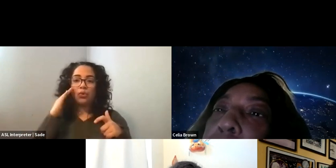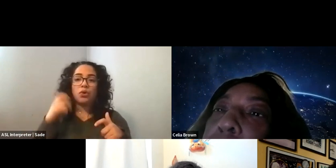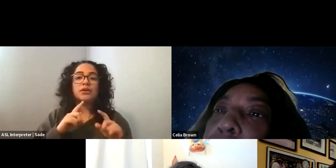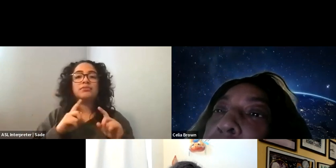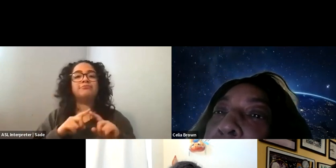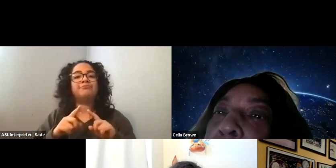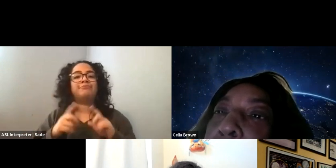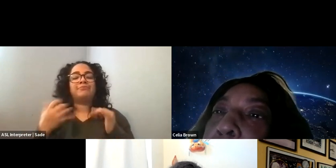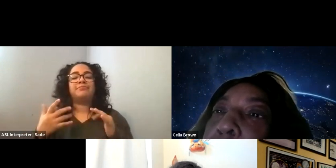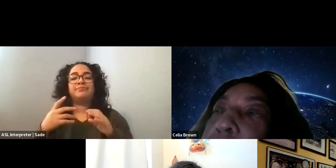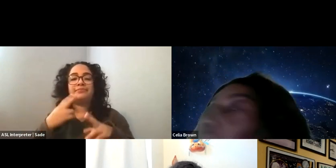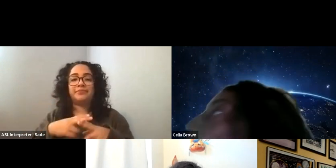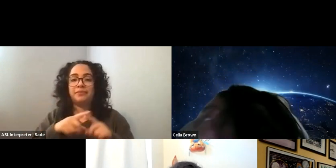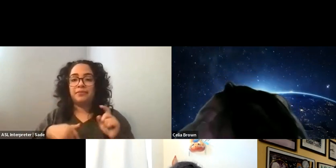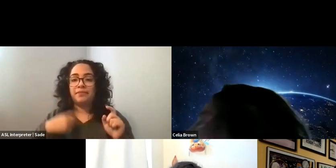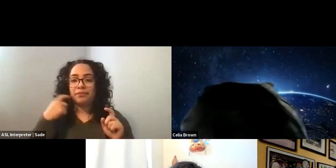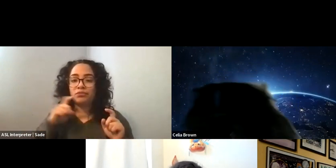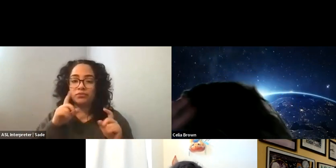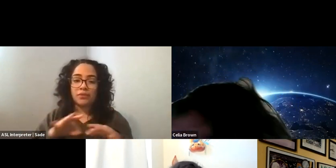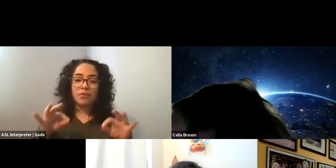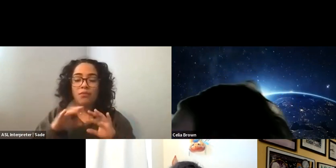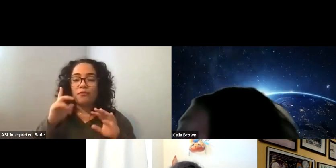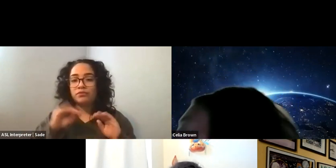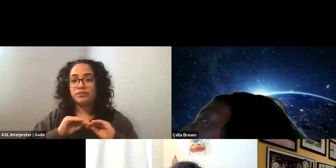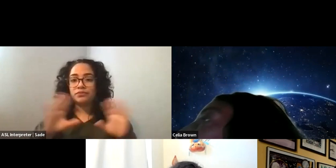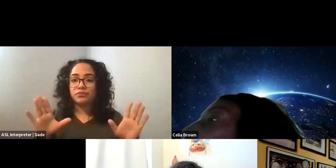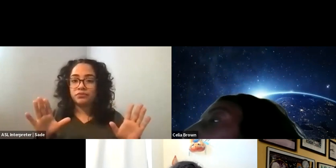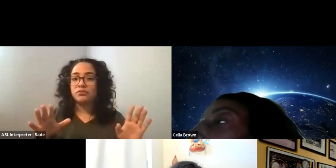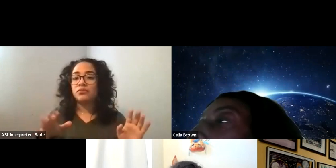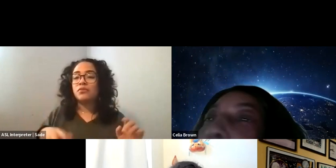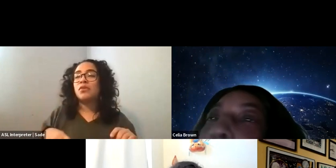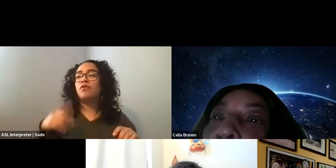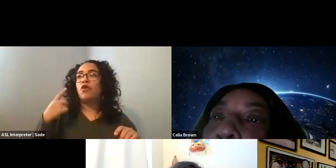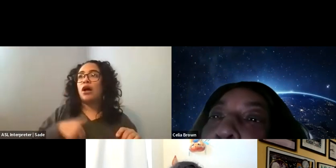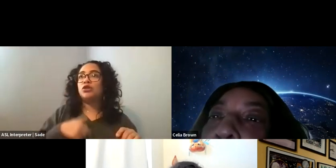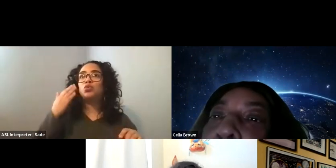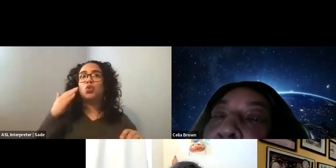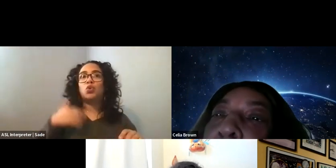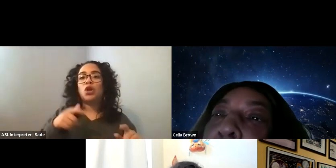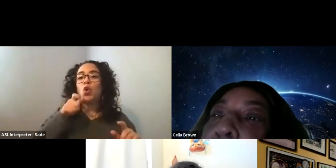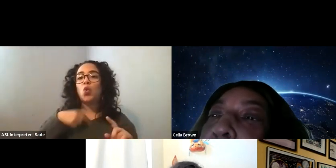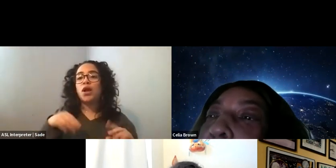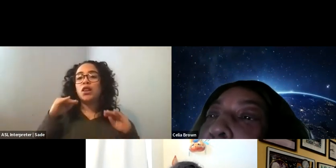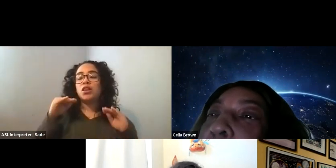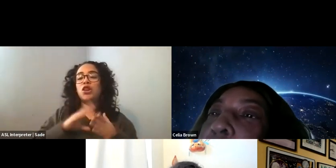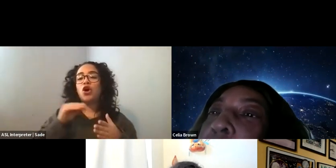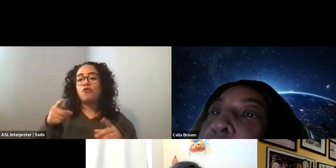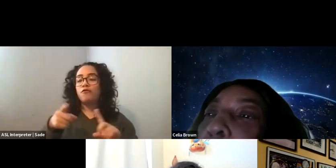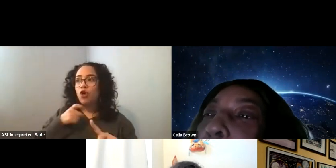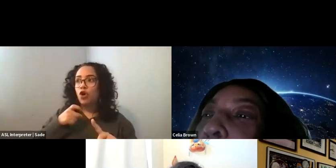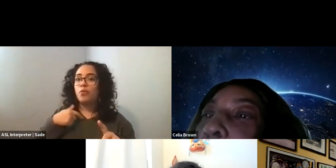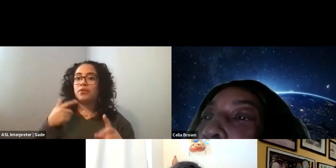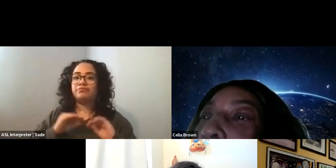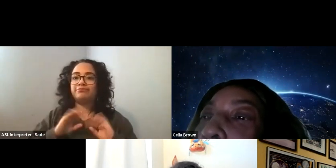very important for us to be clear about who and where we learn from, naming our influences, our ancestors, and this is